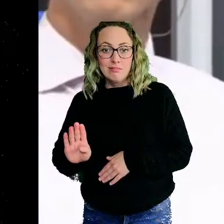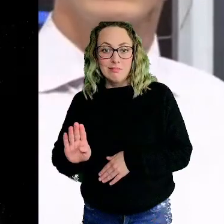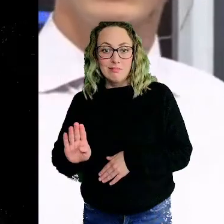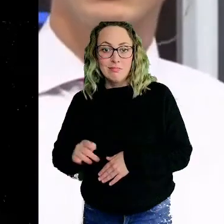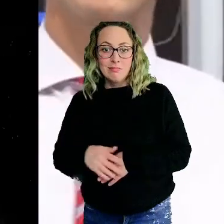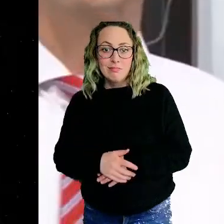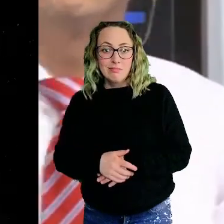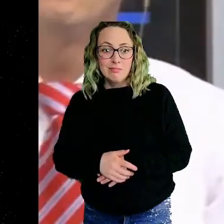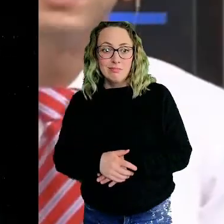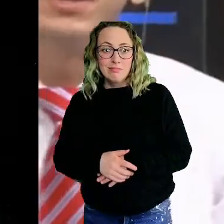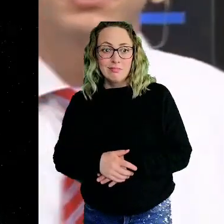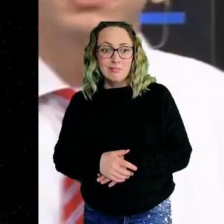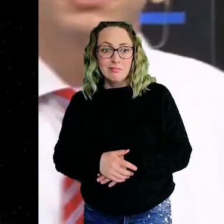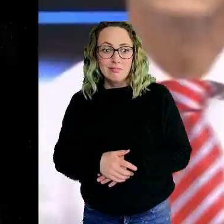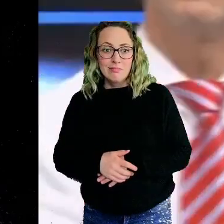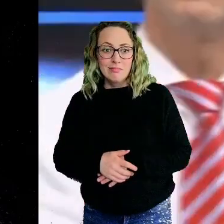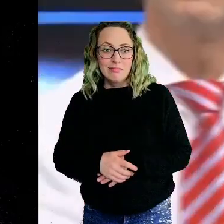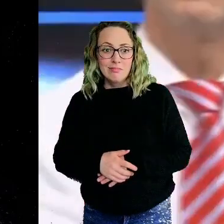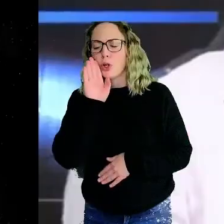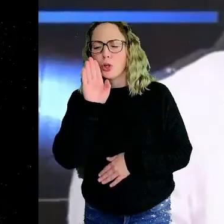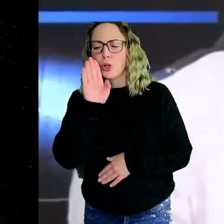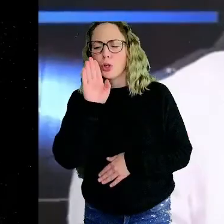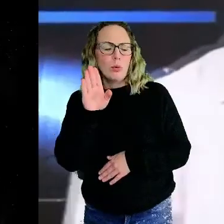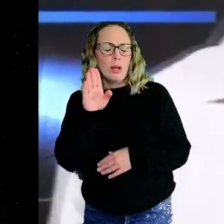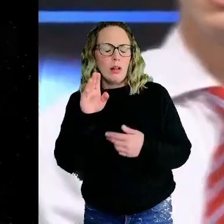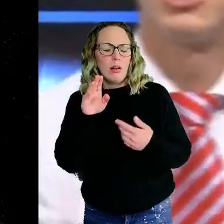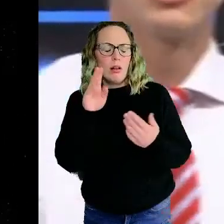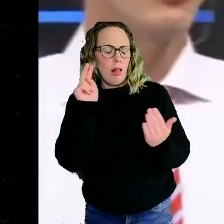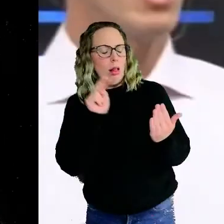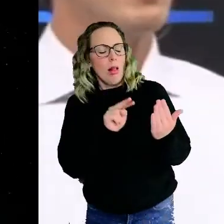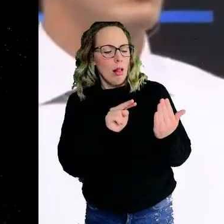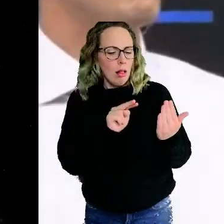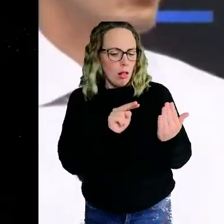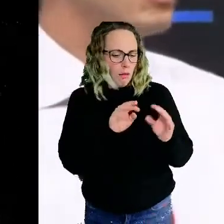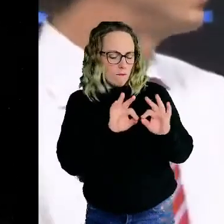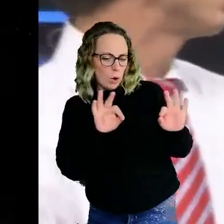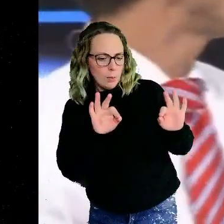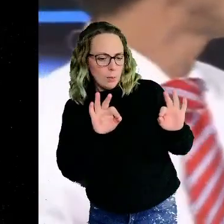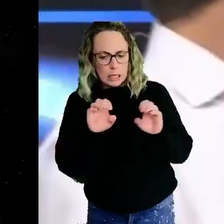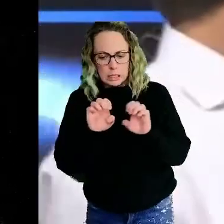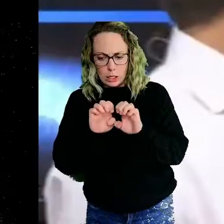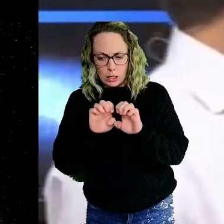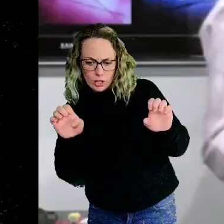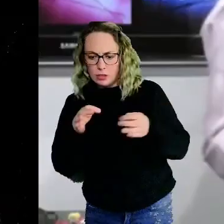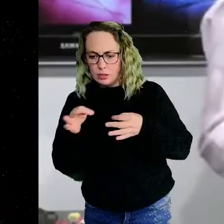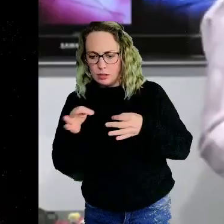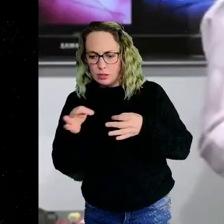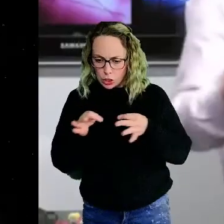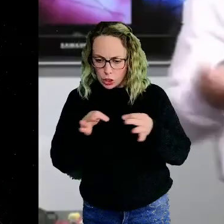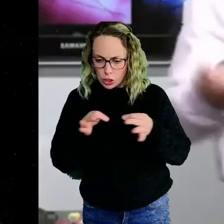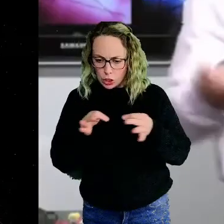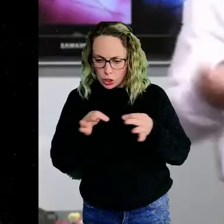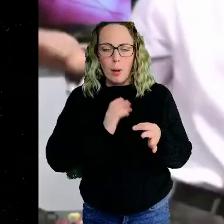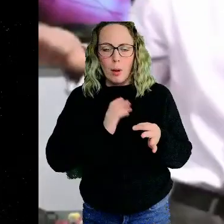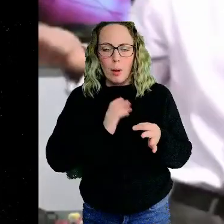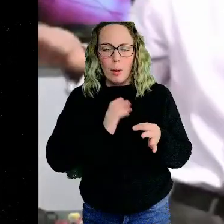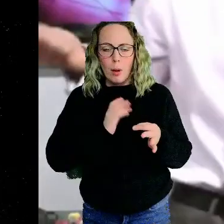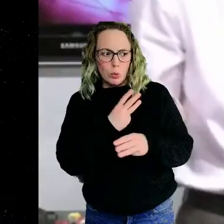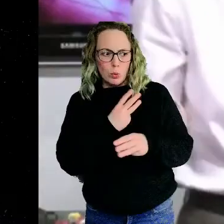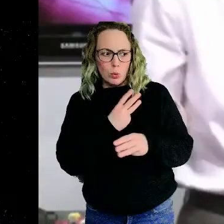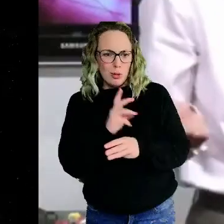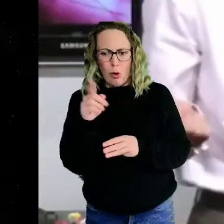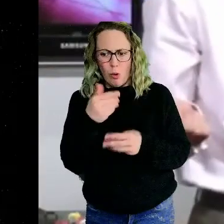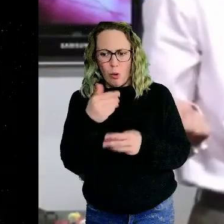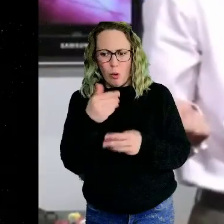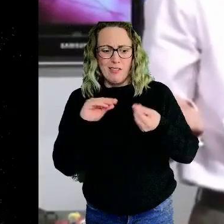So you're going to run across formulas and equations that describe our world, and we're not always going to have numbers attached